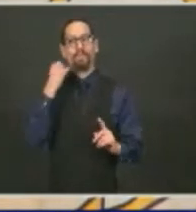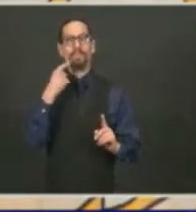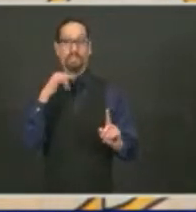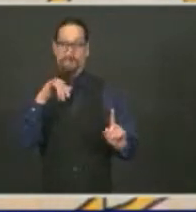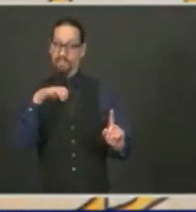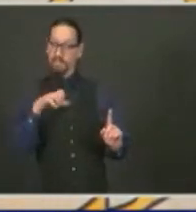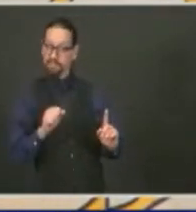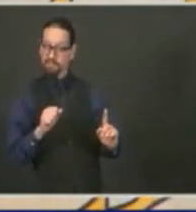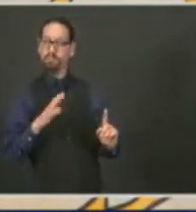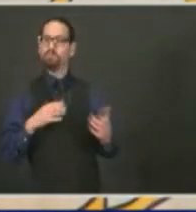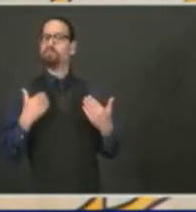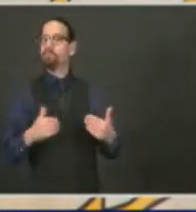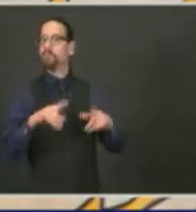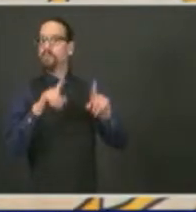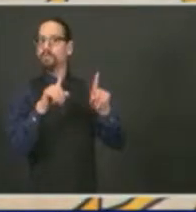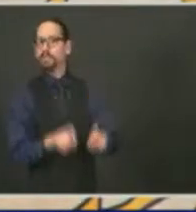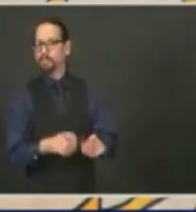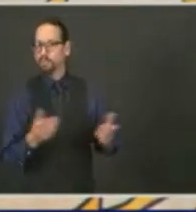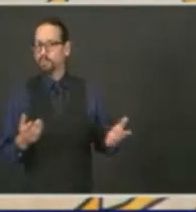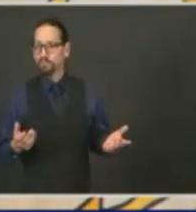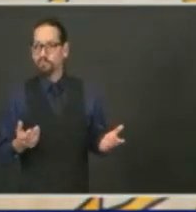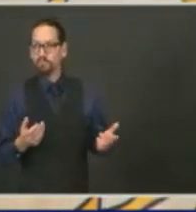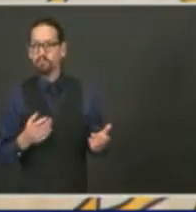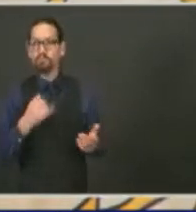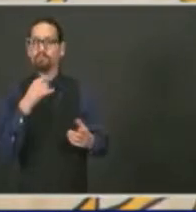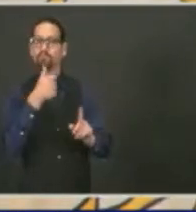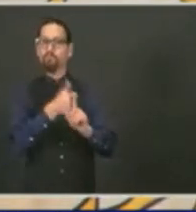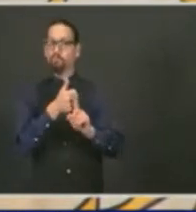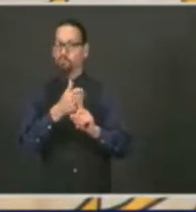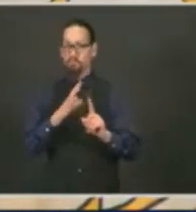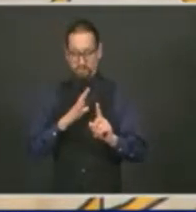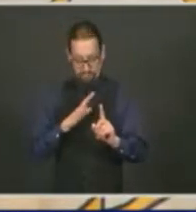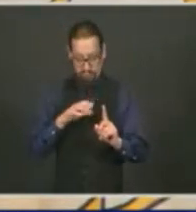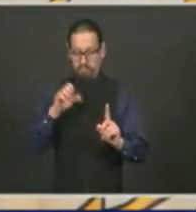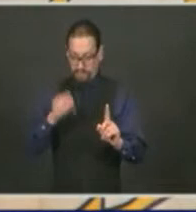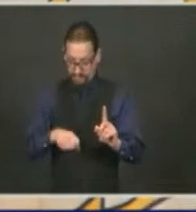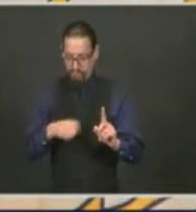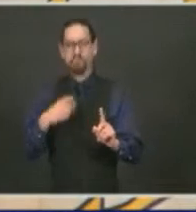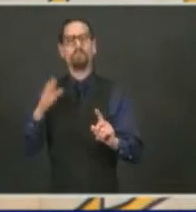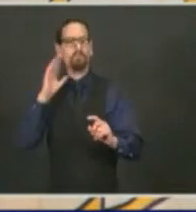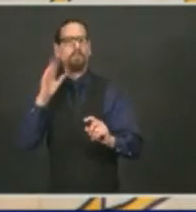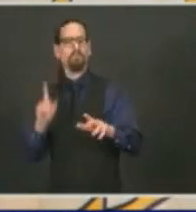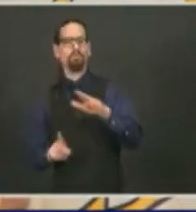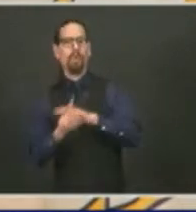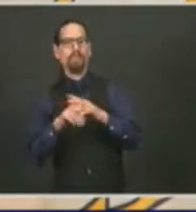on site. And again, over time, we're hoping to get the schools to be more and more